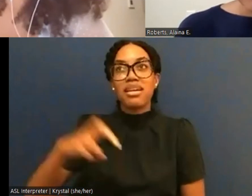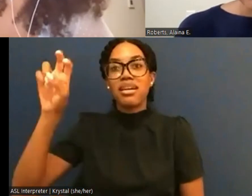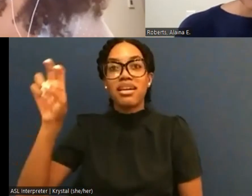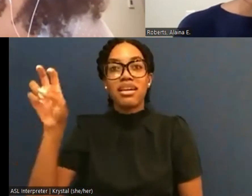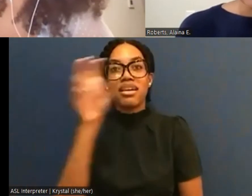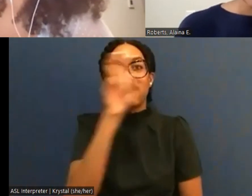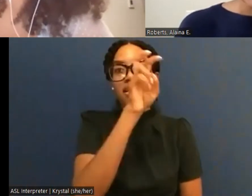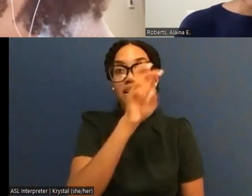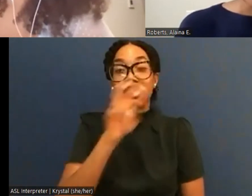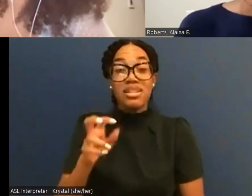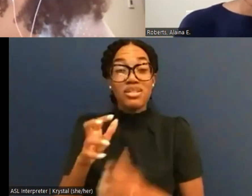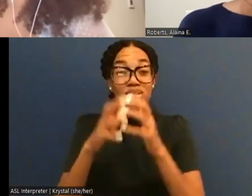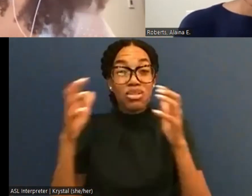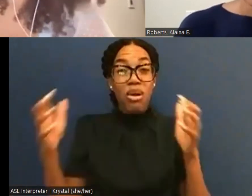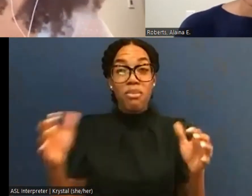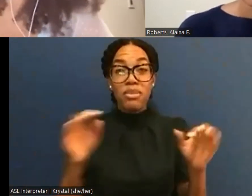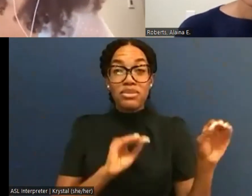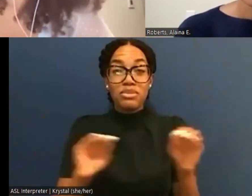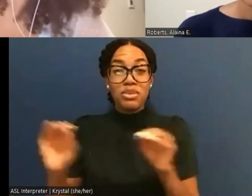much movement before then.